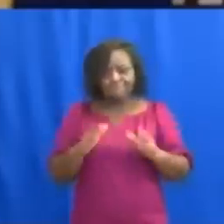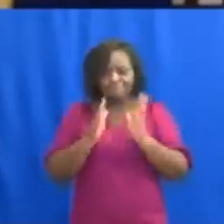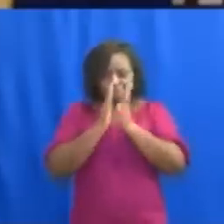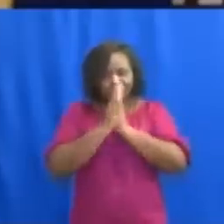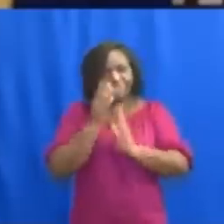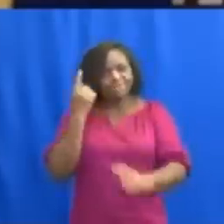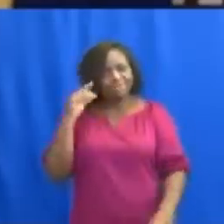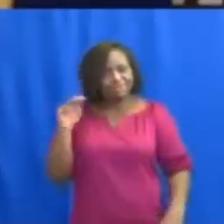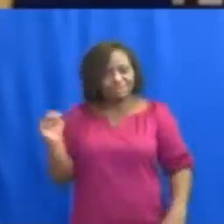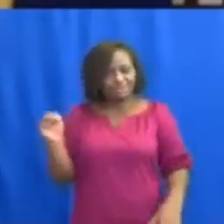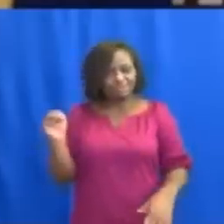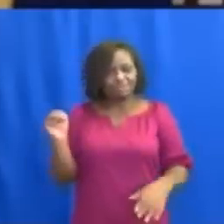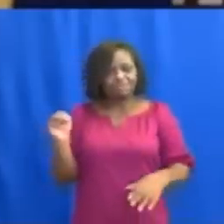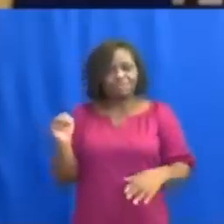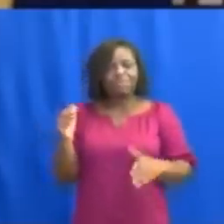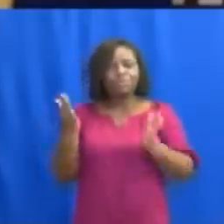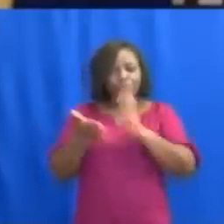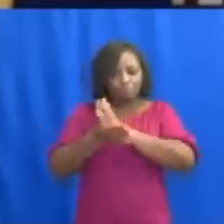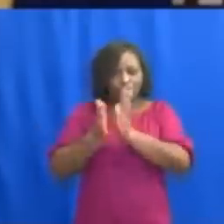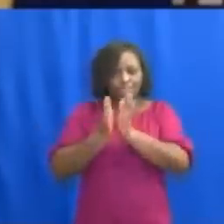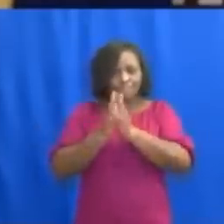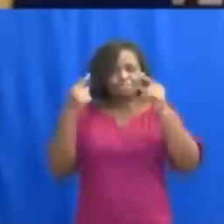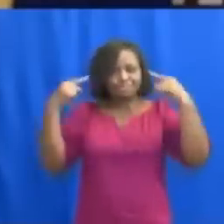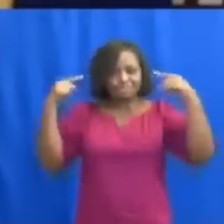me ni amaye nkunim.